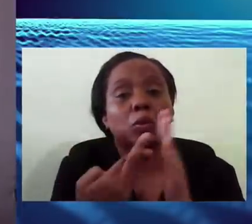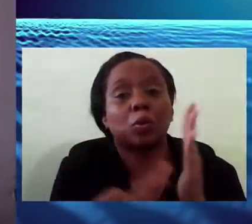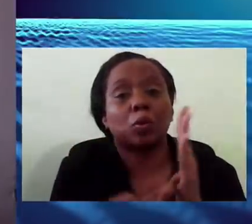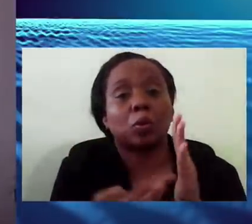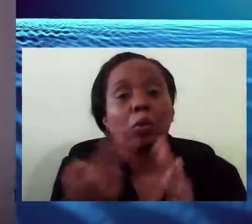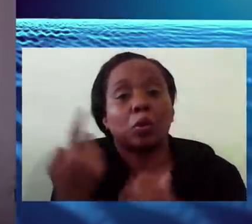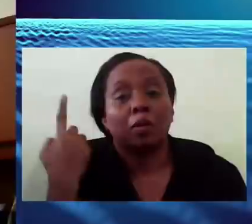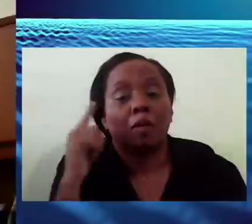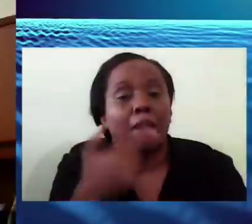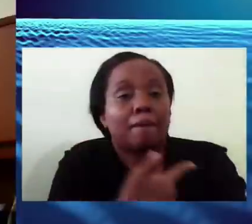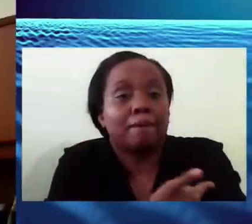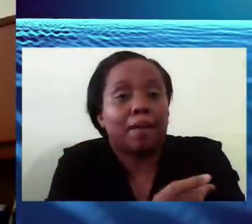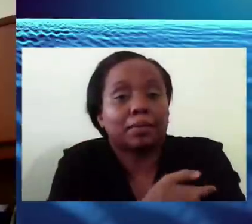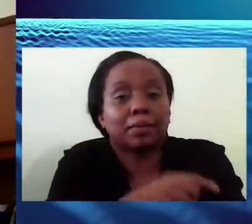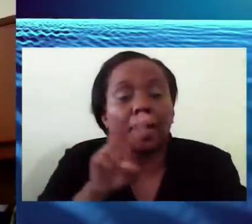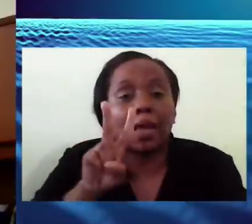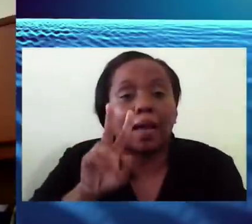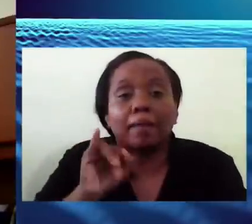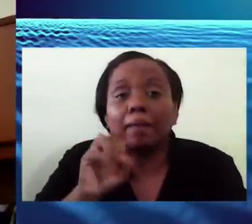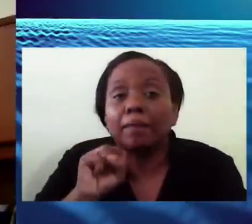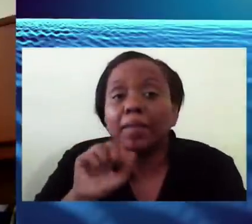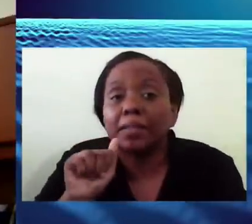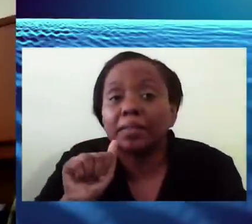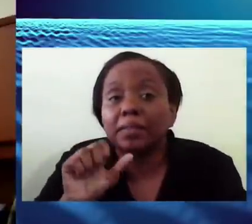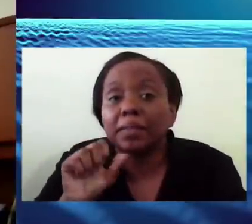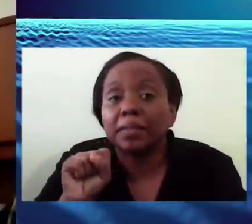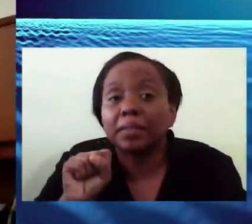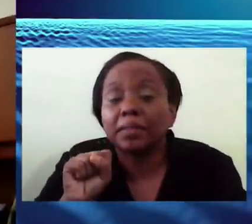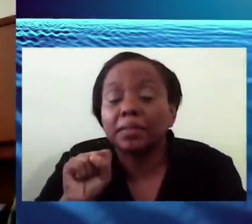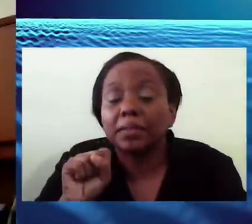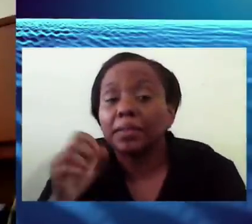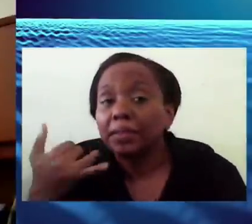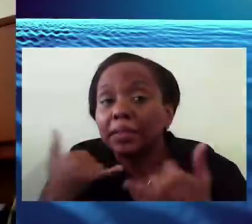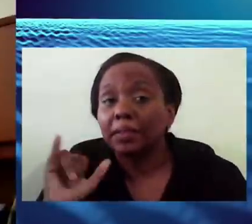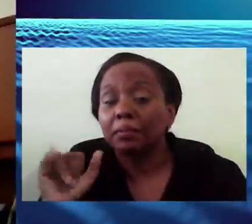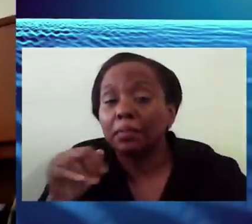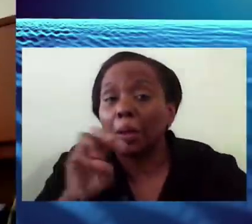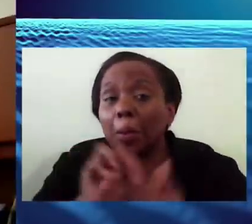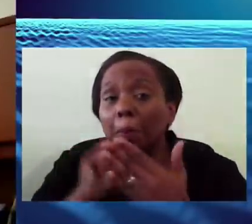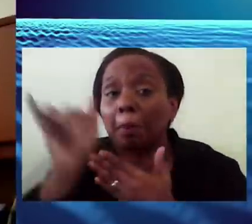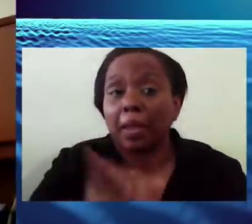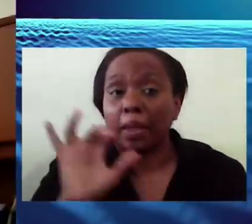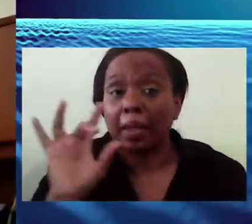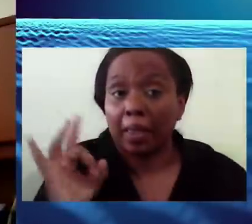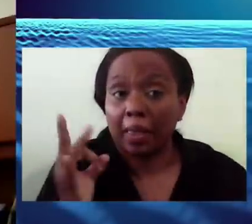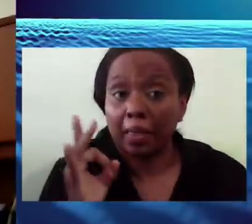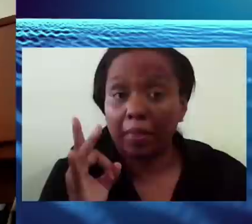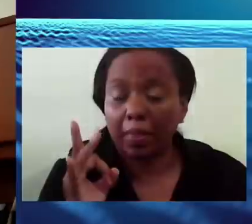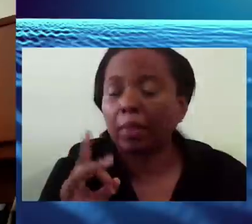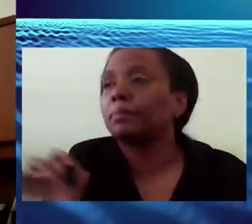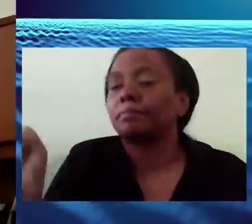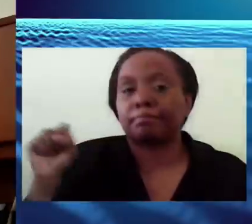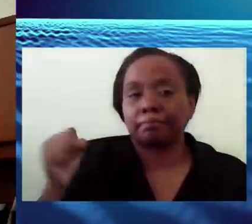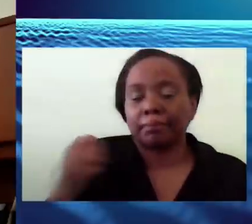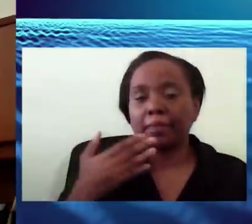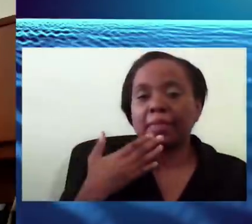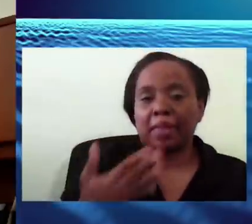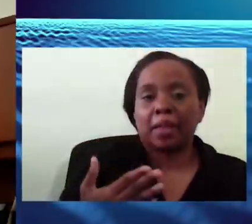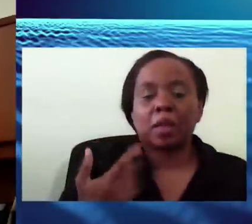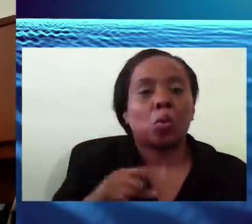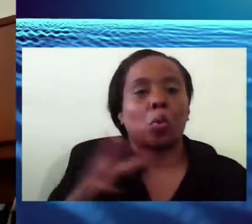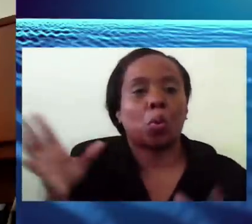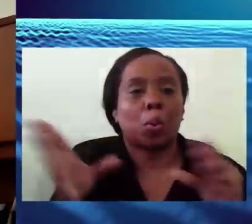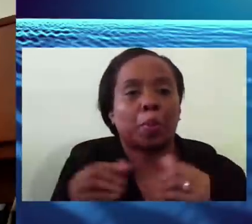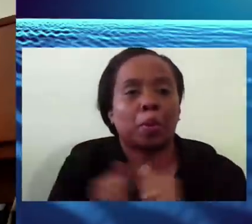users? Thanks for that question, Randy. We actually spent the early part of this morning meeting with over 60 tour operators out of